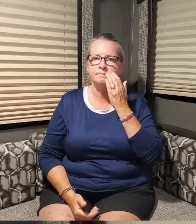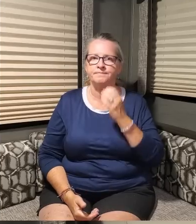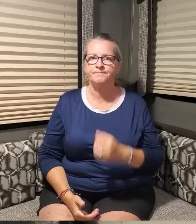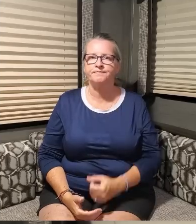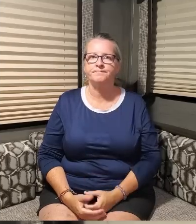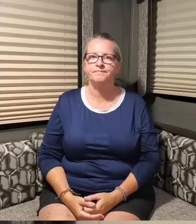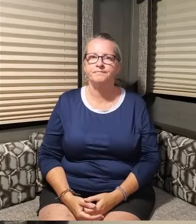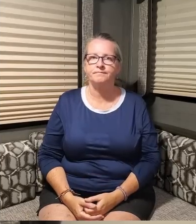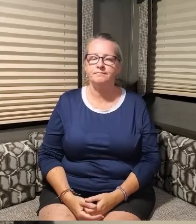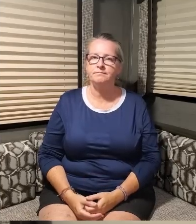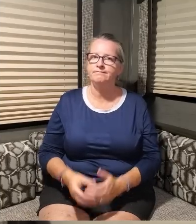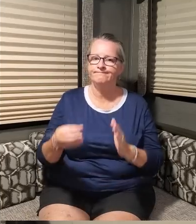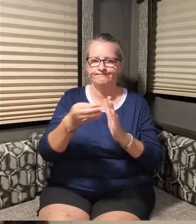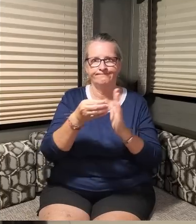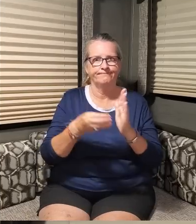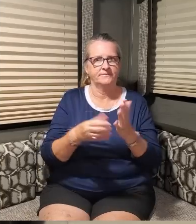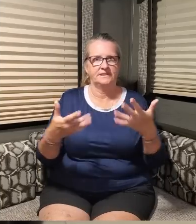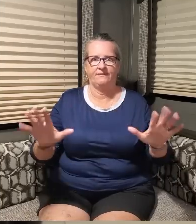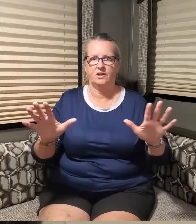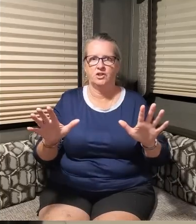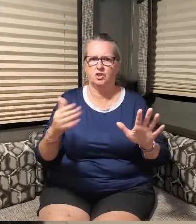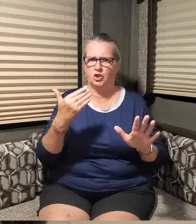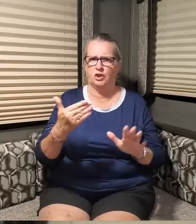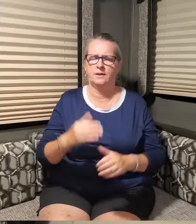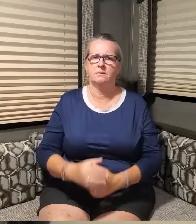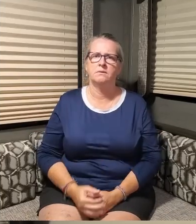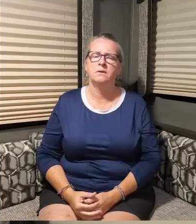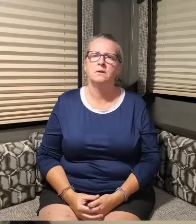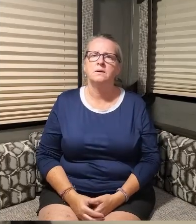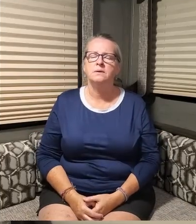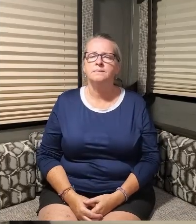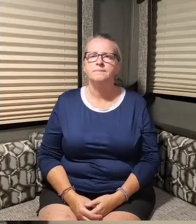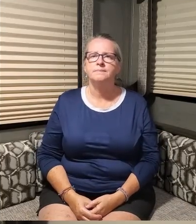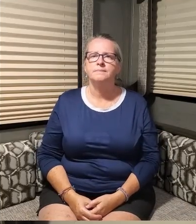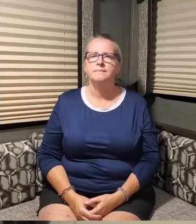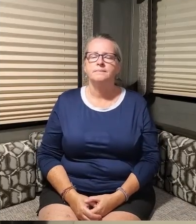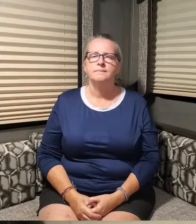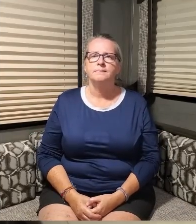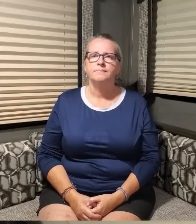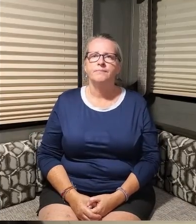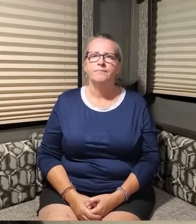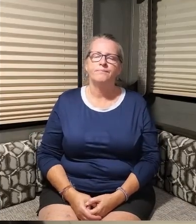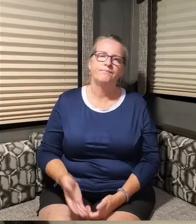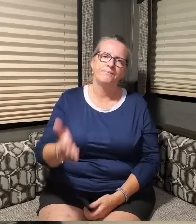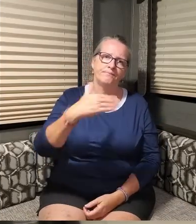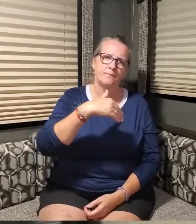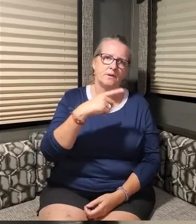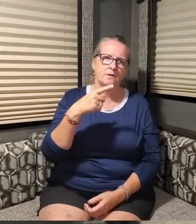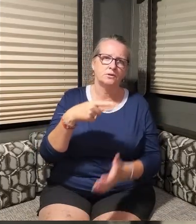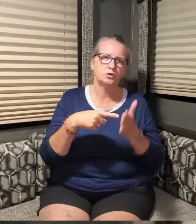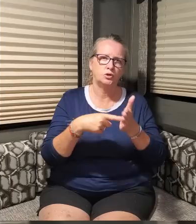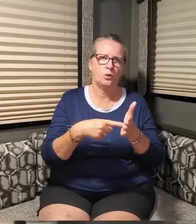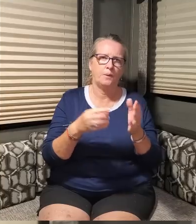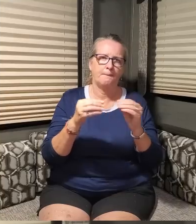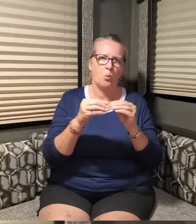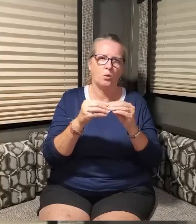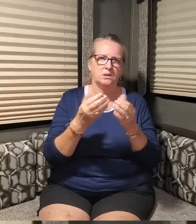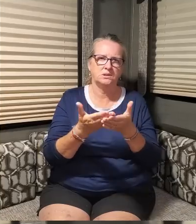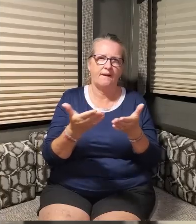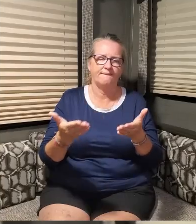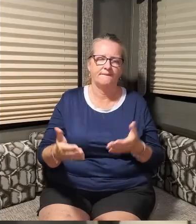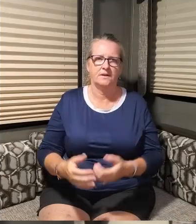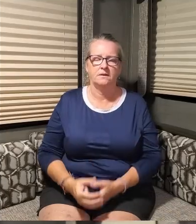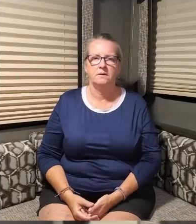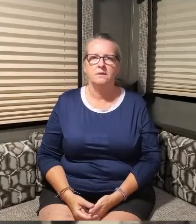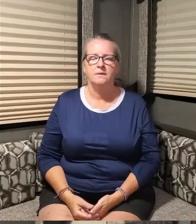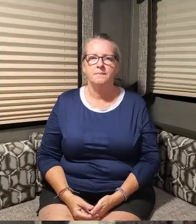and pop it on. That's it, it's done. We're good. So come on over, I'll show you some more stuff